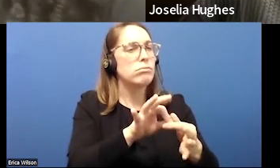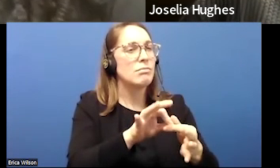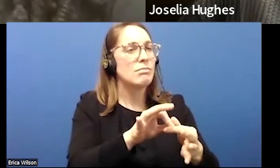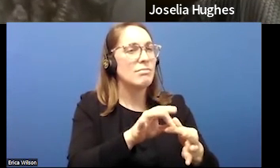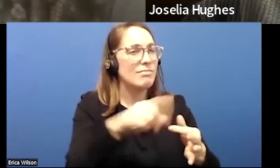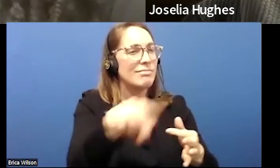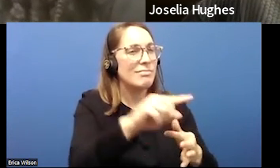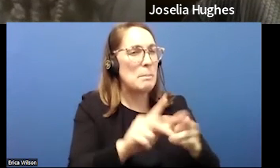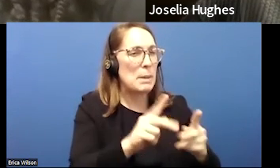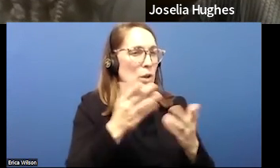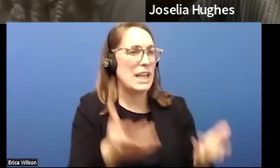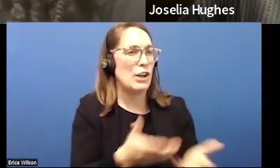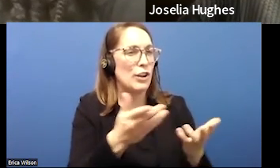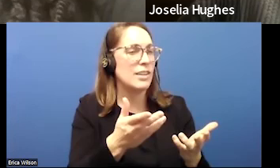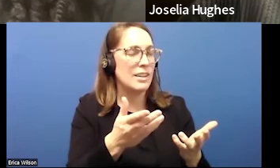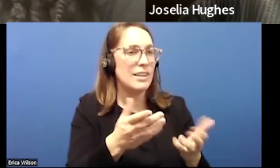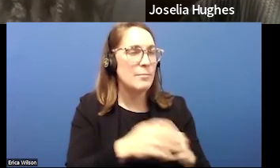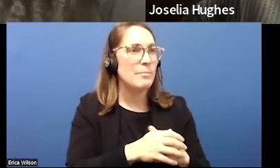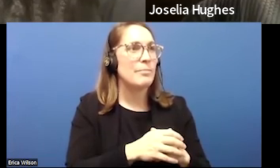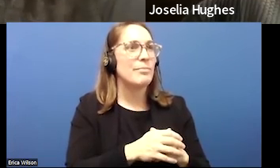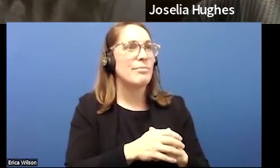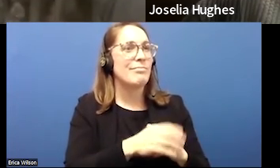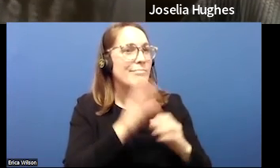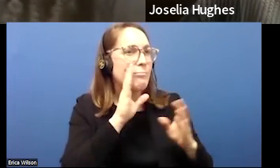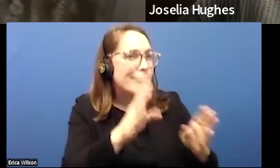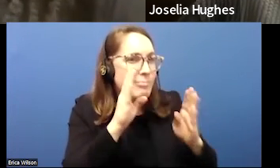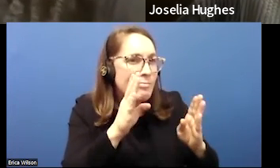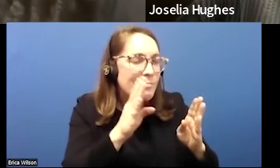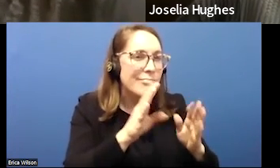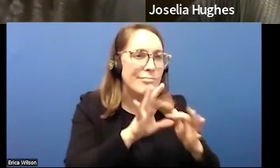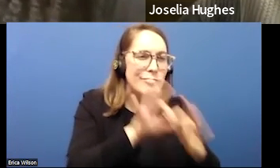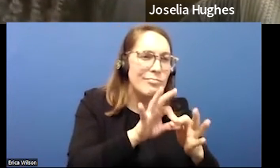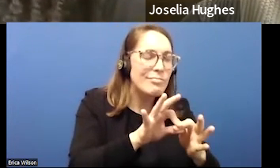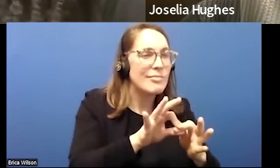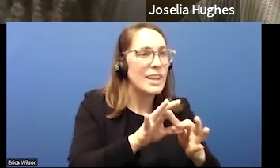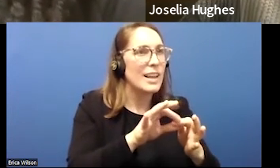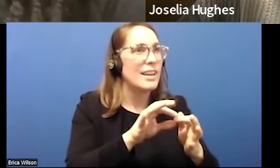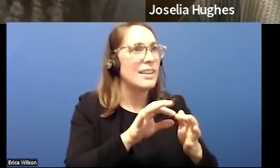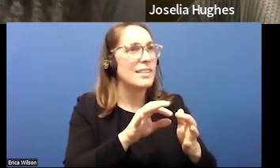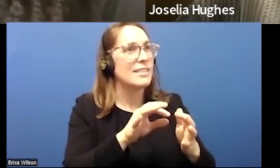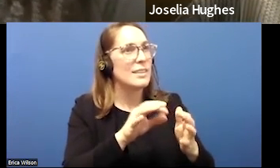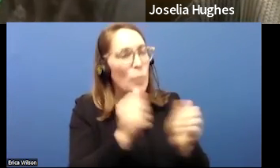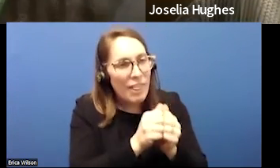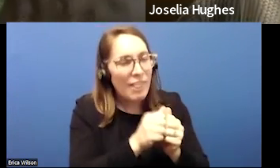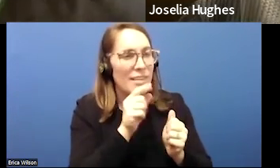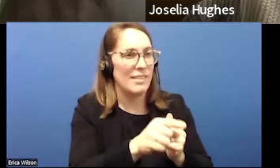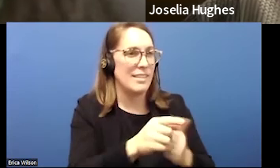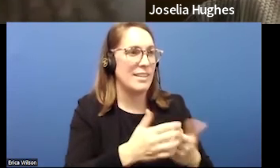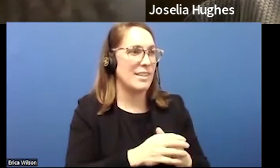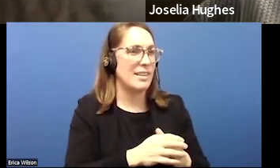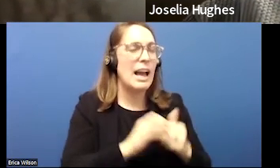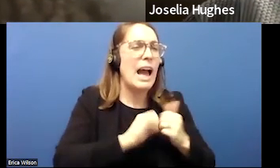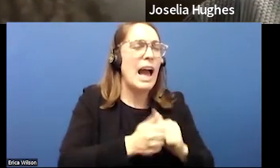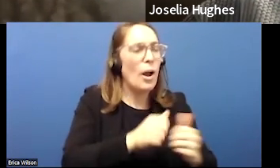I know for me is it to be with the folks in the room and to be with